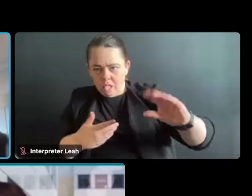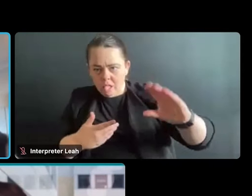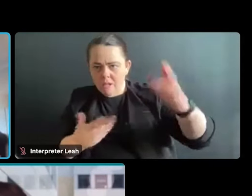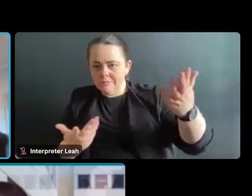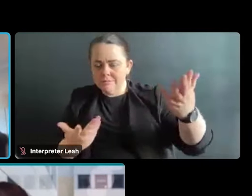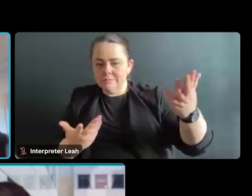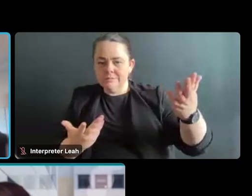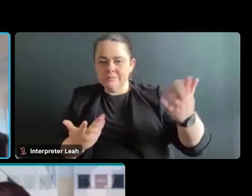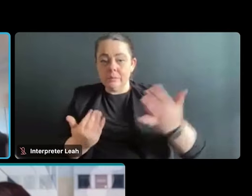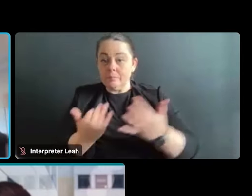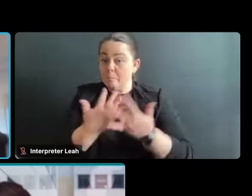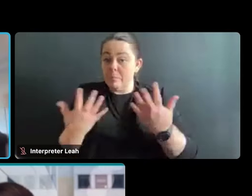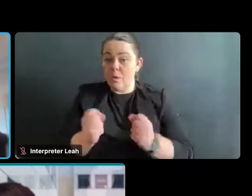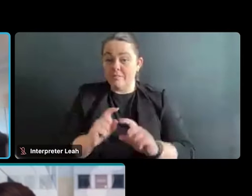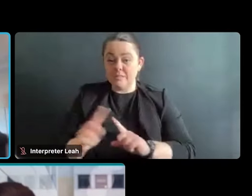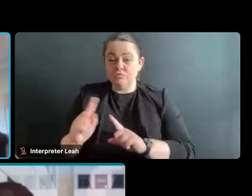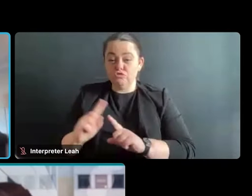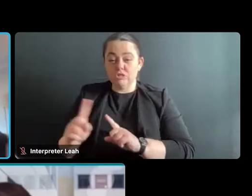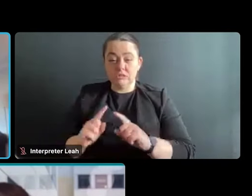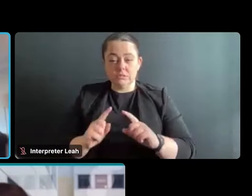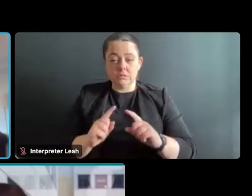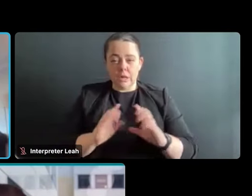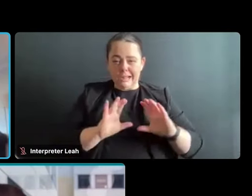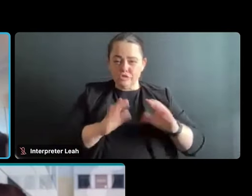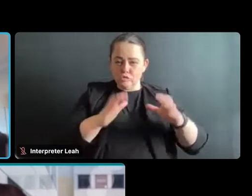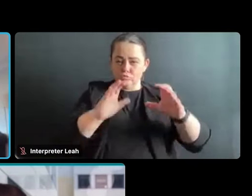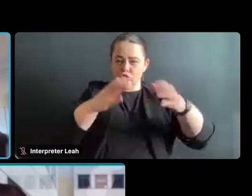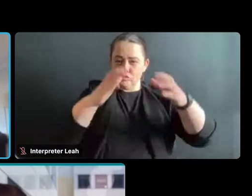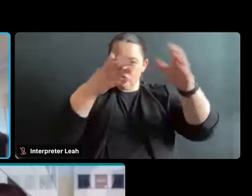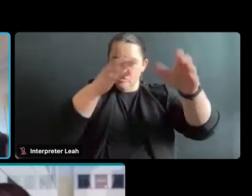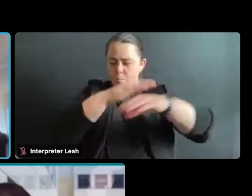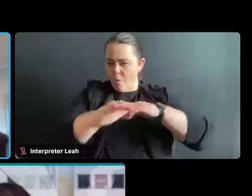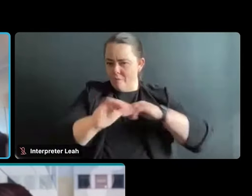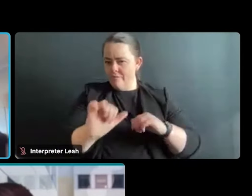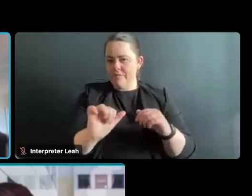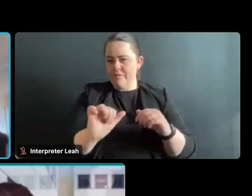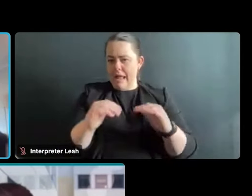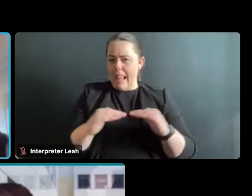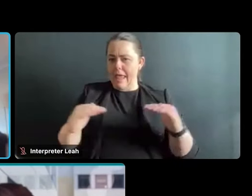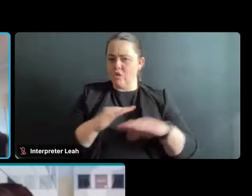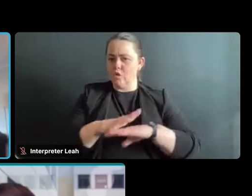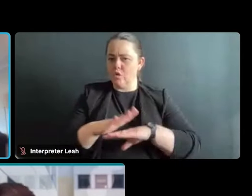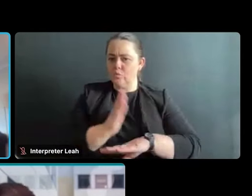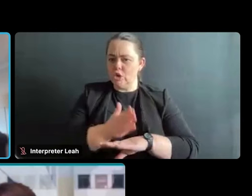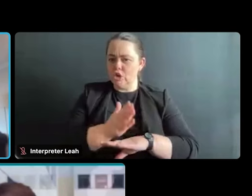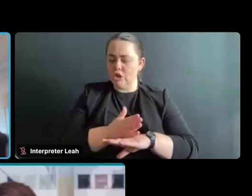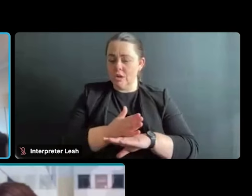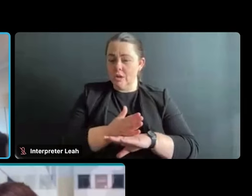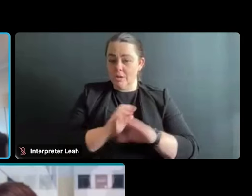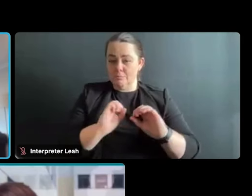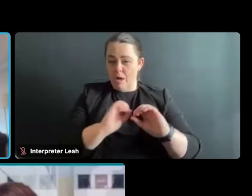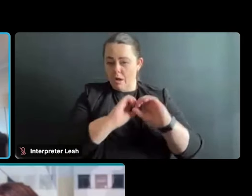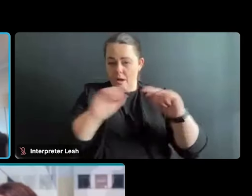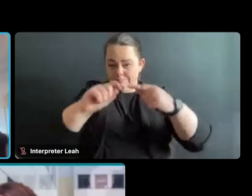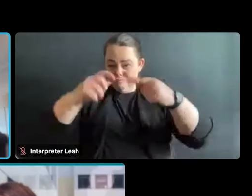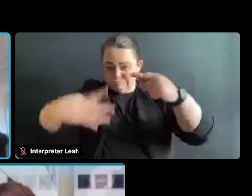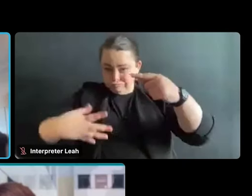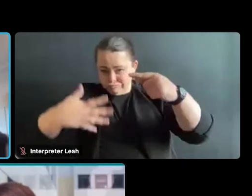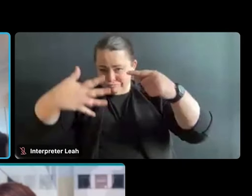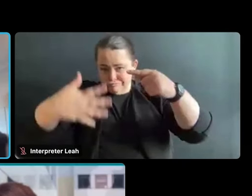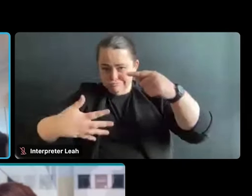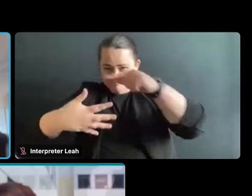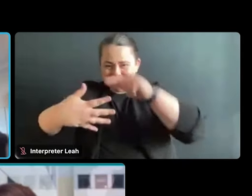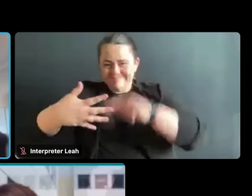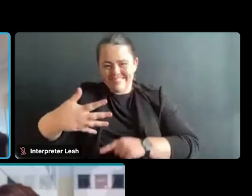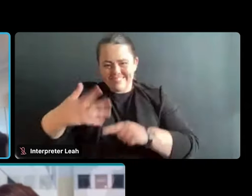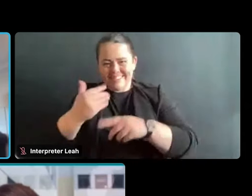rates within that classification, but what you think you'll have to weight it to get the right base rate for each one. And again,